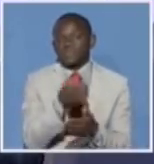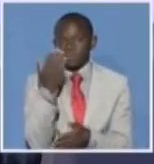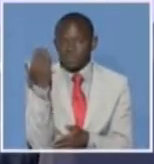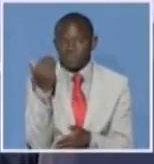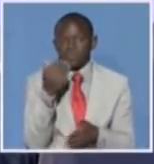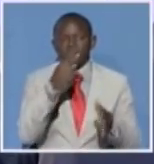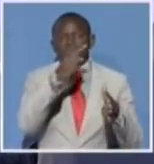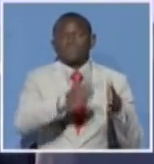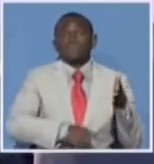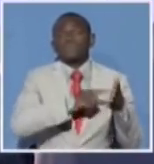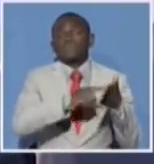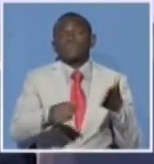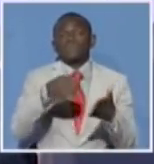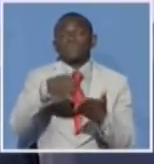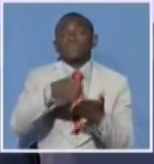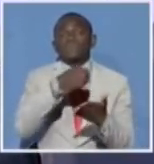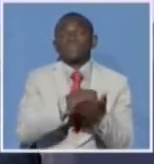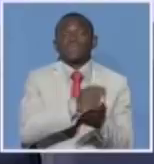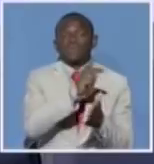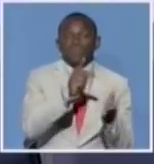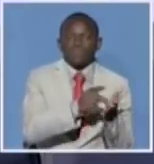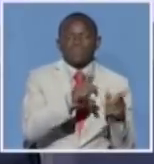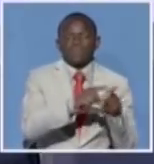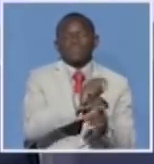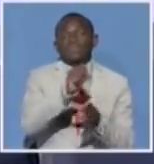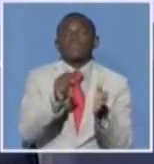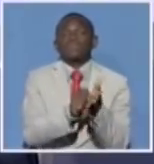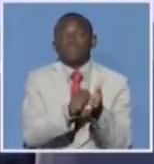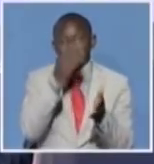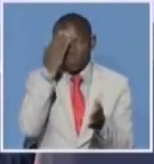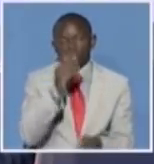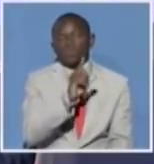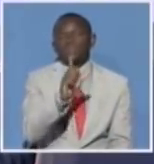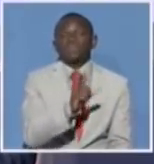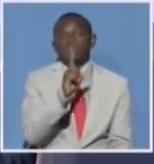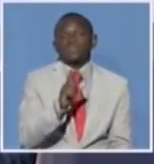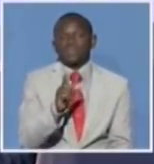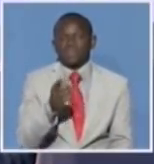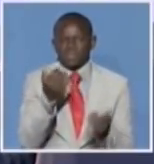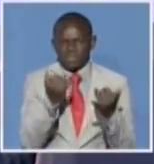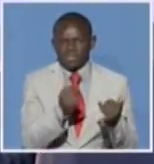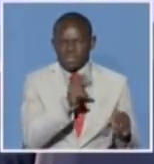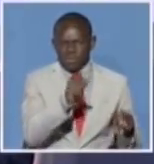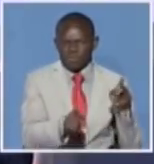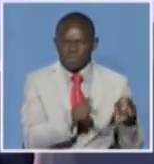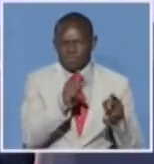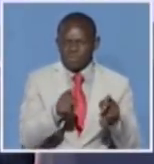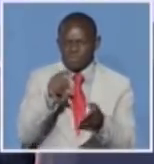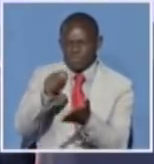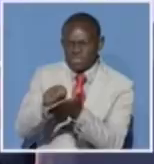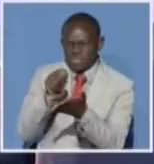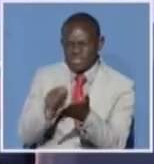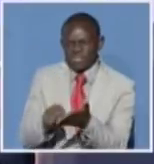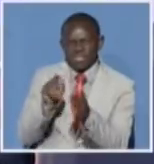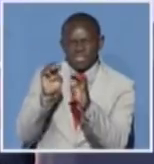school levels as a result of leakage have exposed the education system to ridicule and doubt. Examinations have resumed,